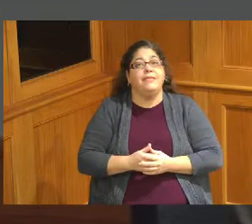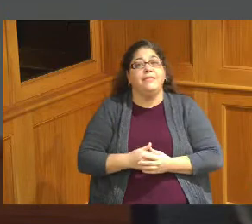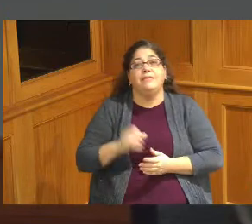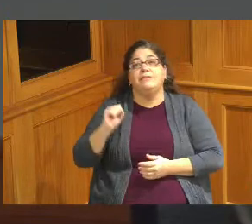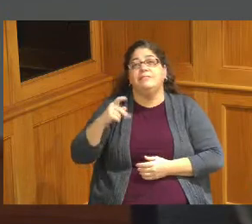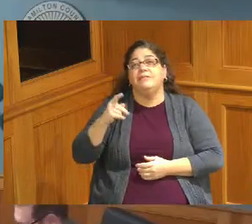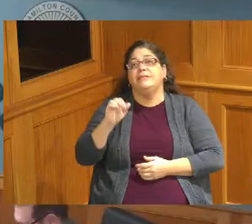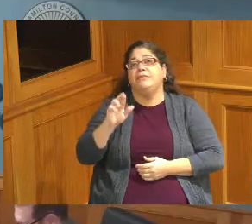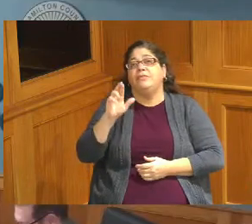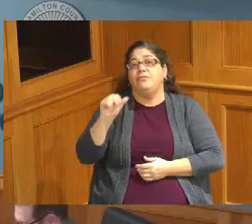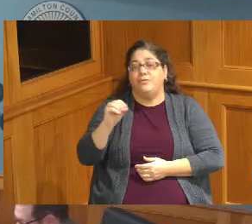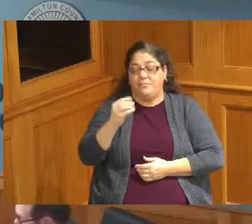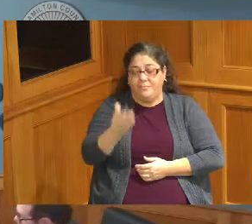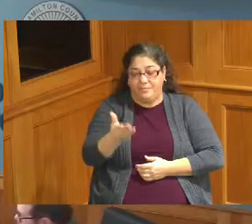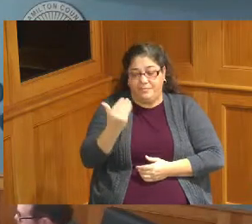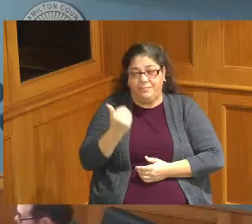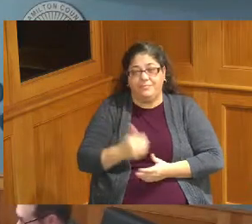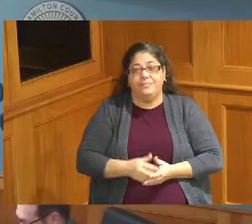Mr. Spataro.